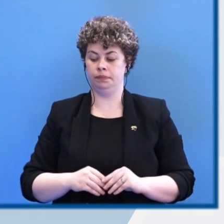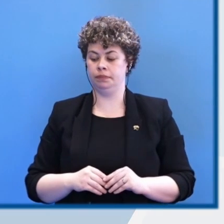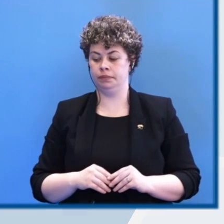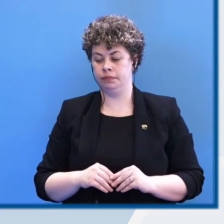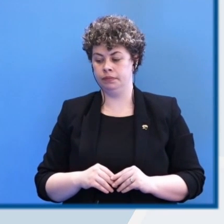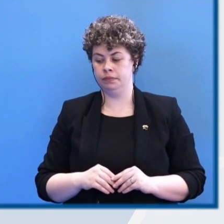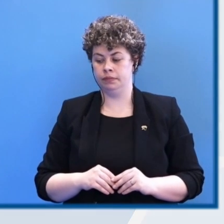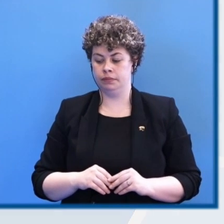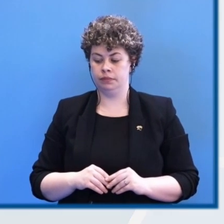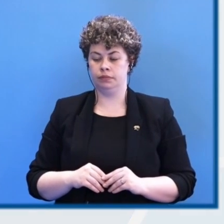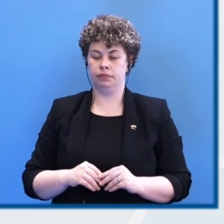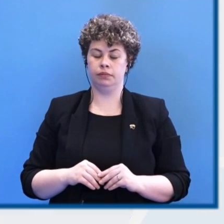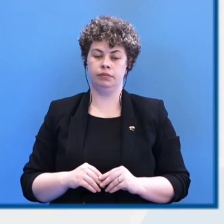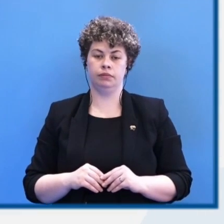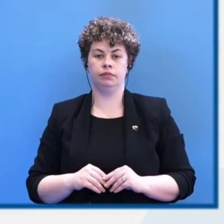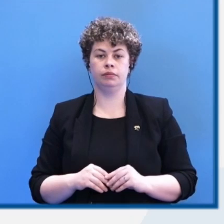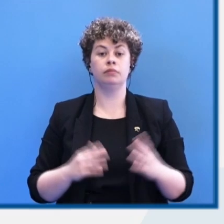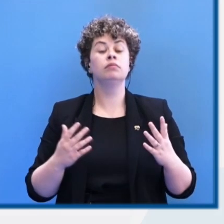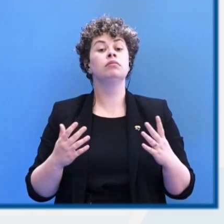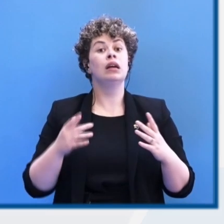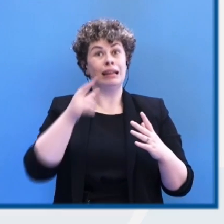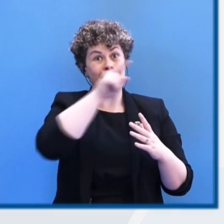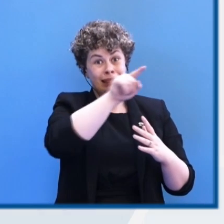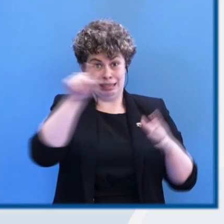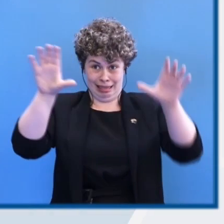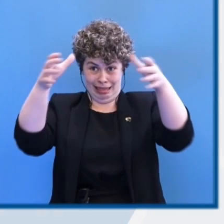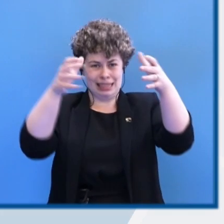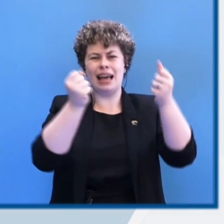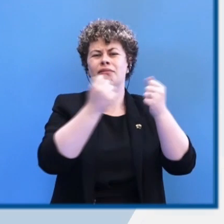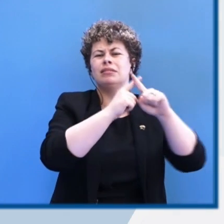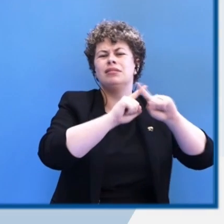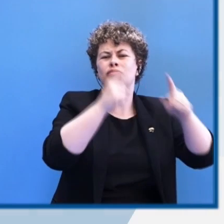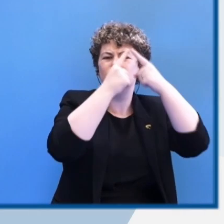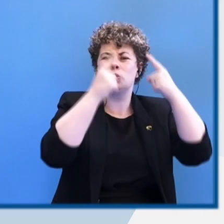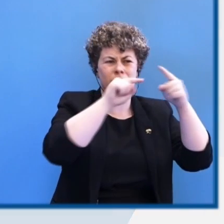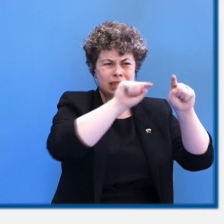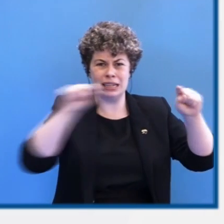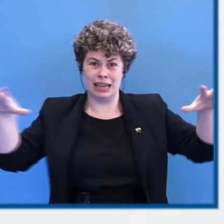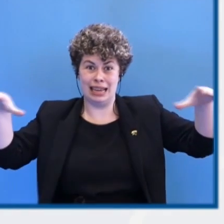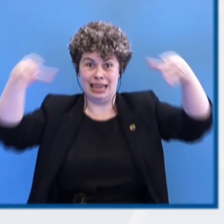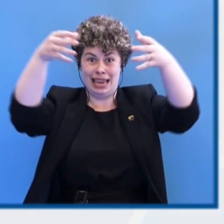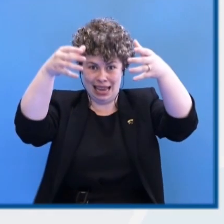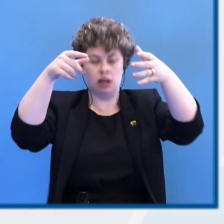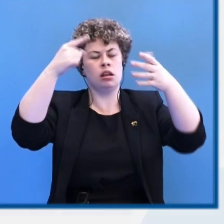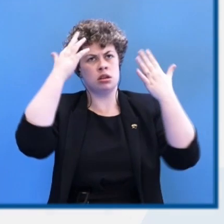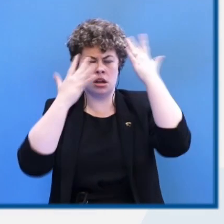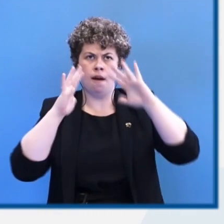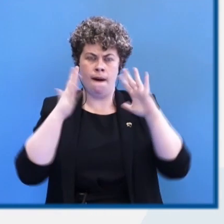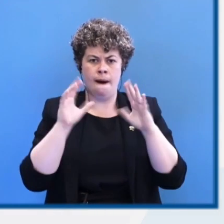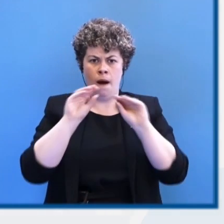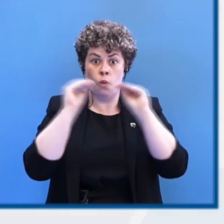operational teams of each participating institution cooperate to issue the multi-hazard warning and information